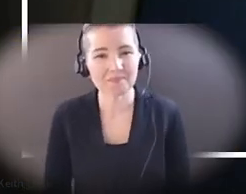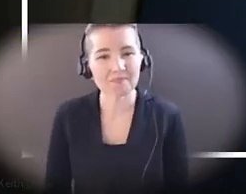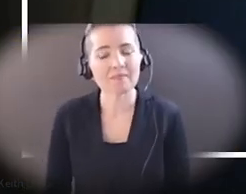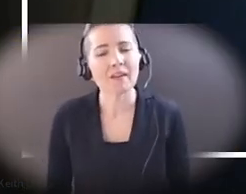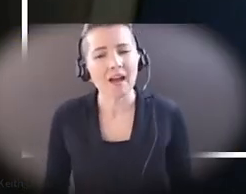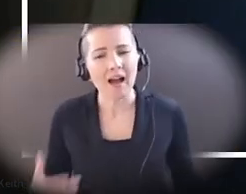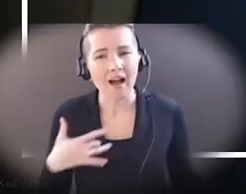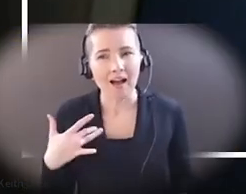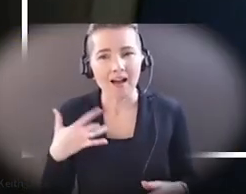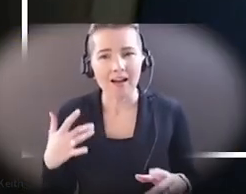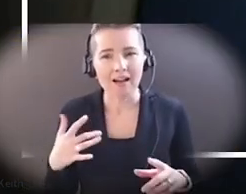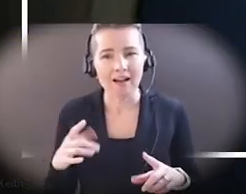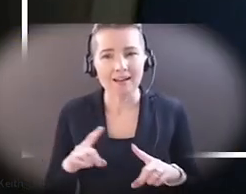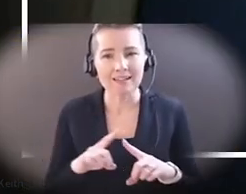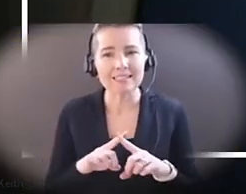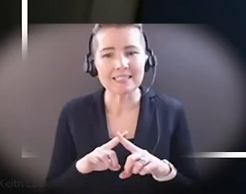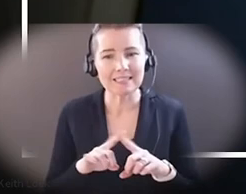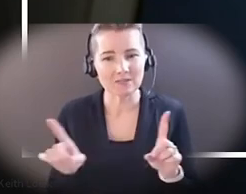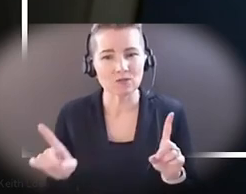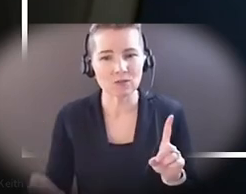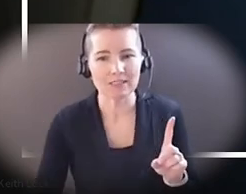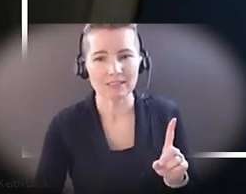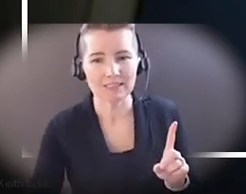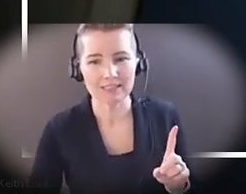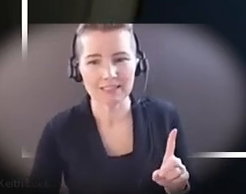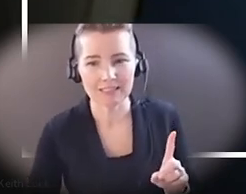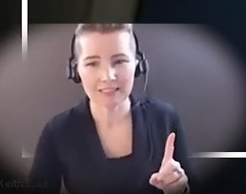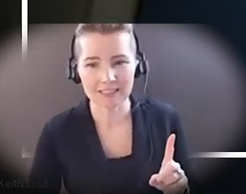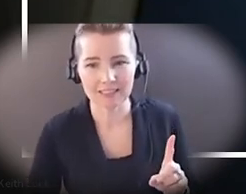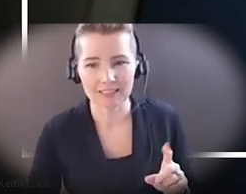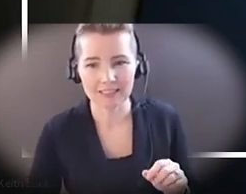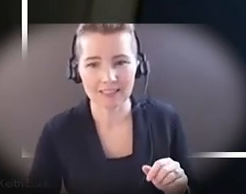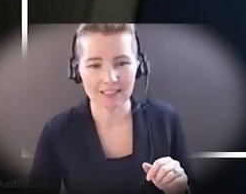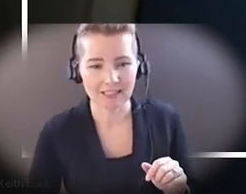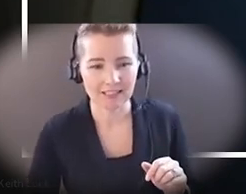Partly because of they've developed in different ways.